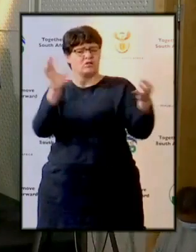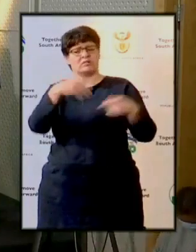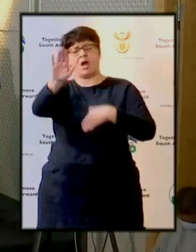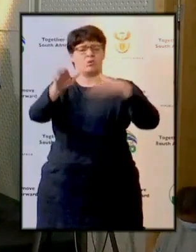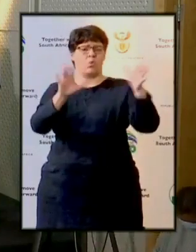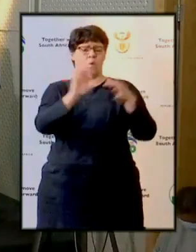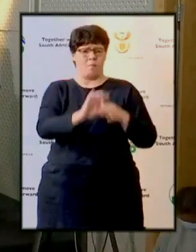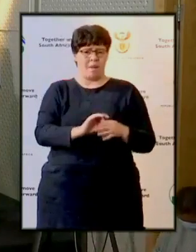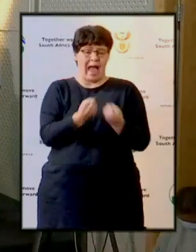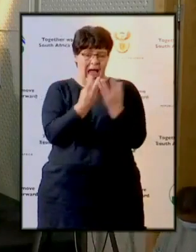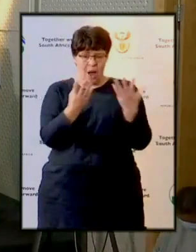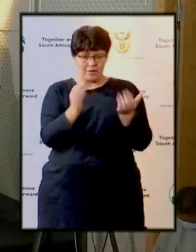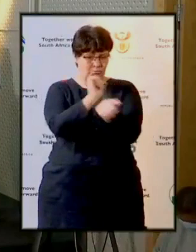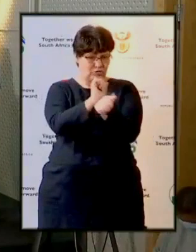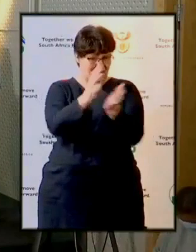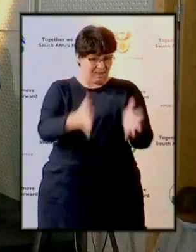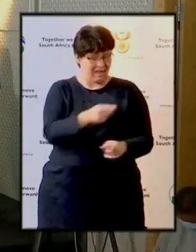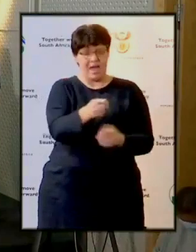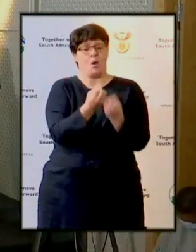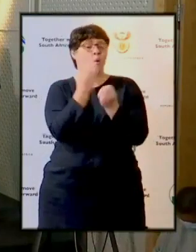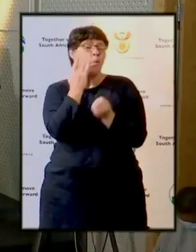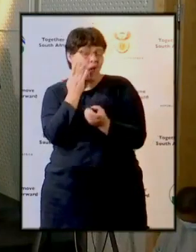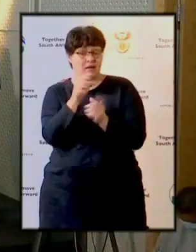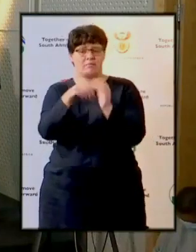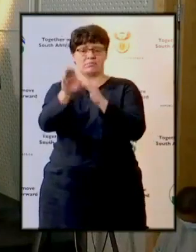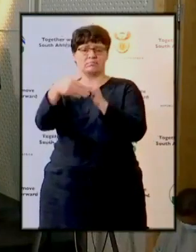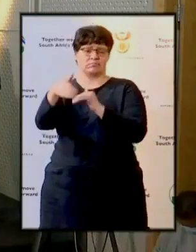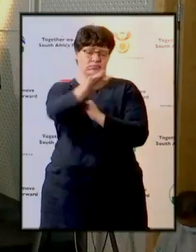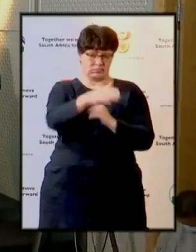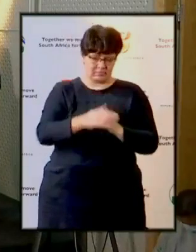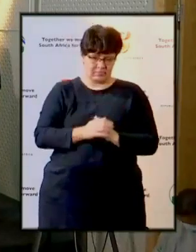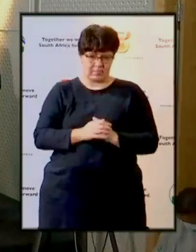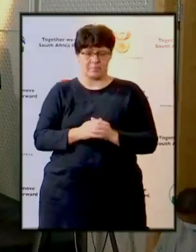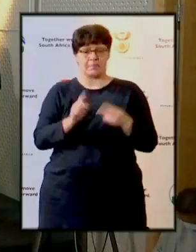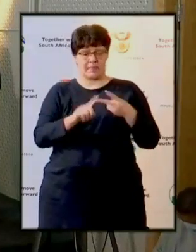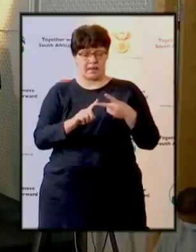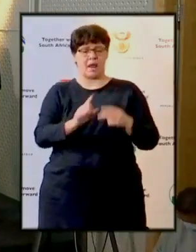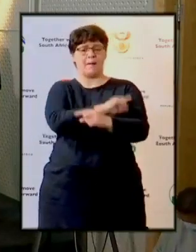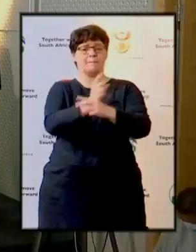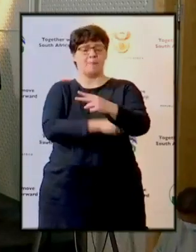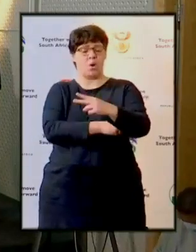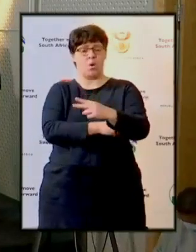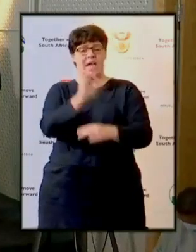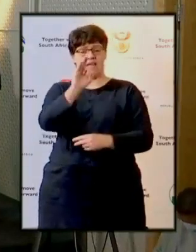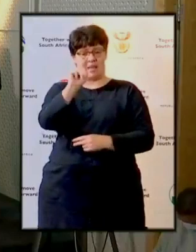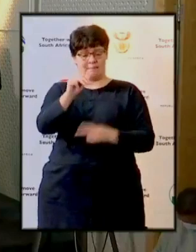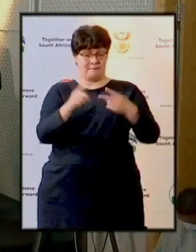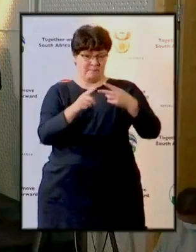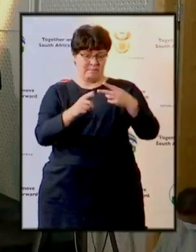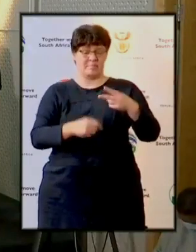and when? The next question is from Hajra from Power FM. Her question